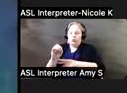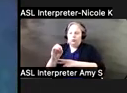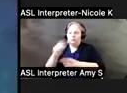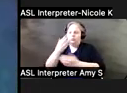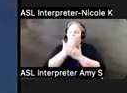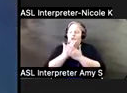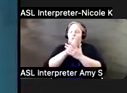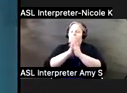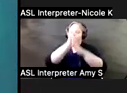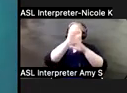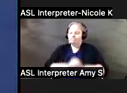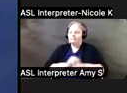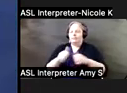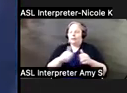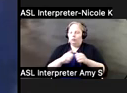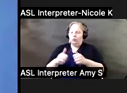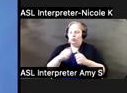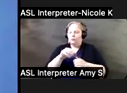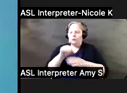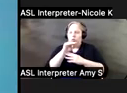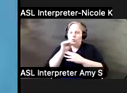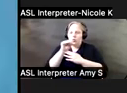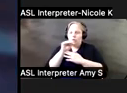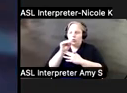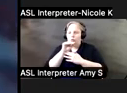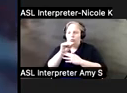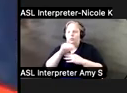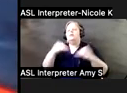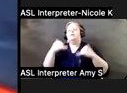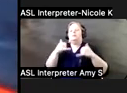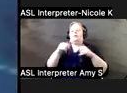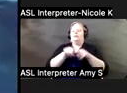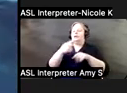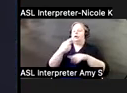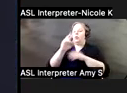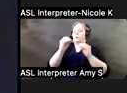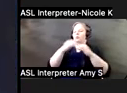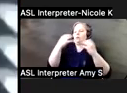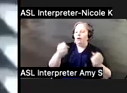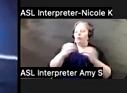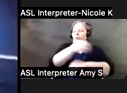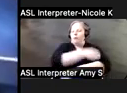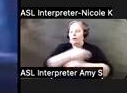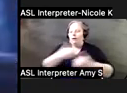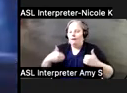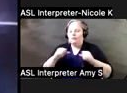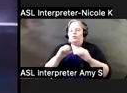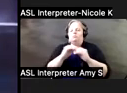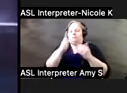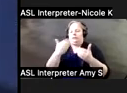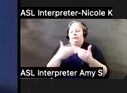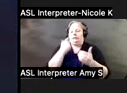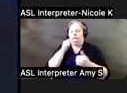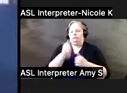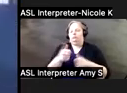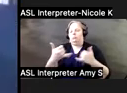the movement with the quad stick. And then also, like I said, they're playing as a hero, so they have a little bit more health and a little bit more power. So it's a little bit easier for them to